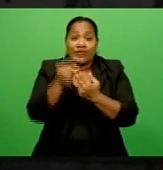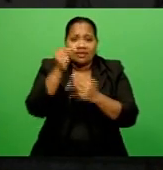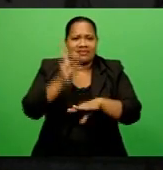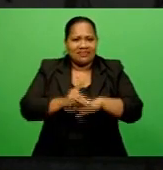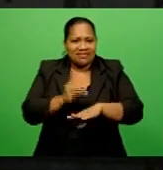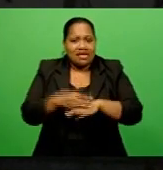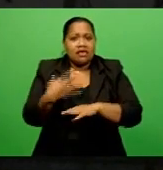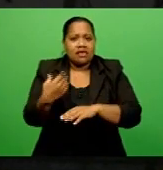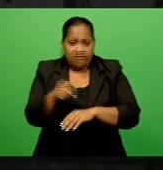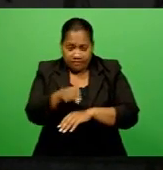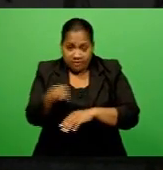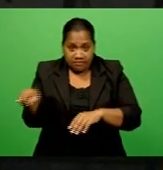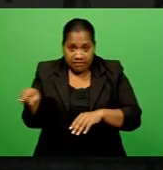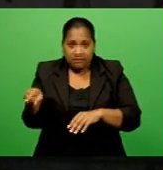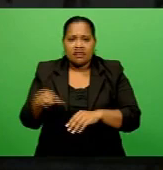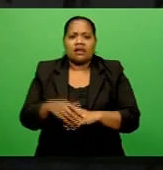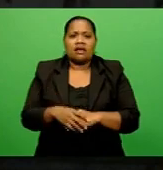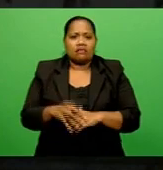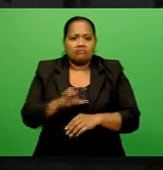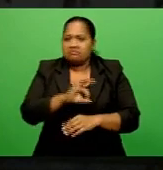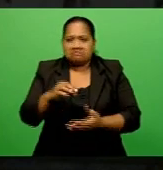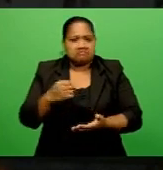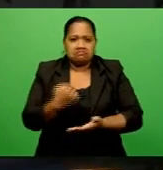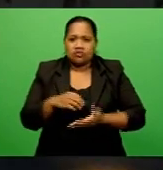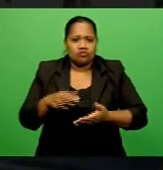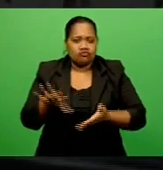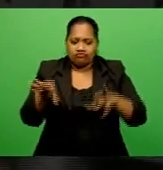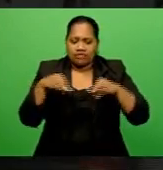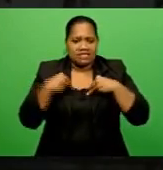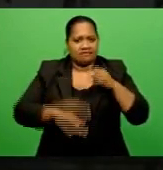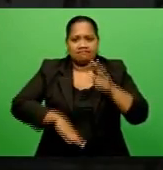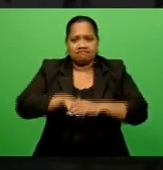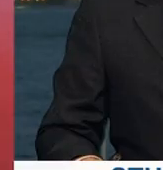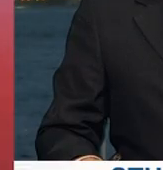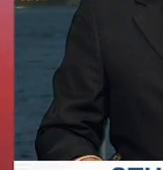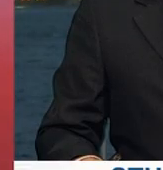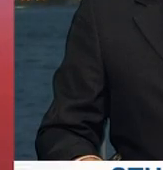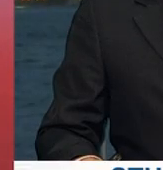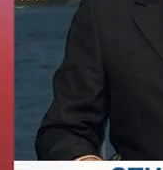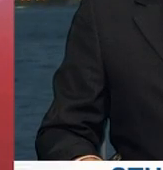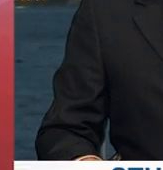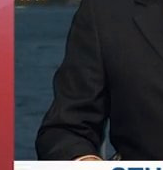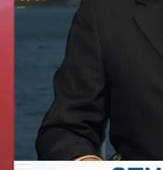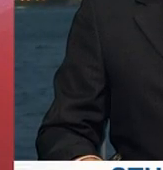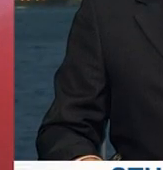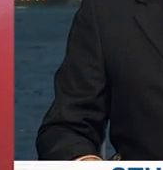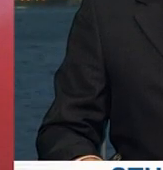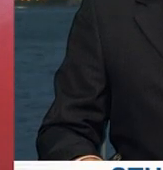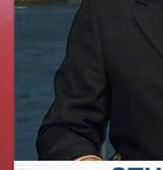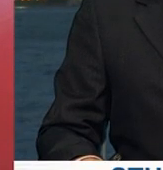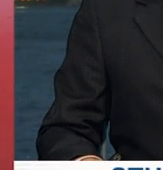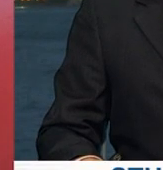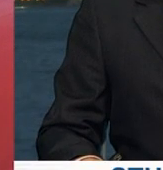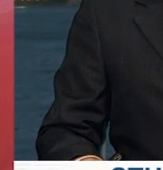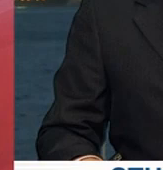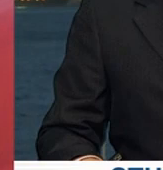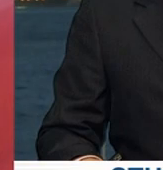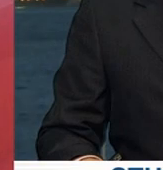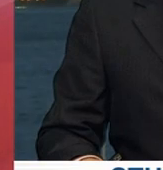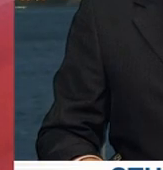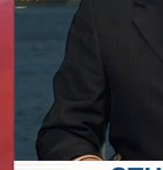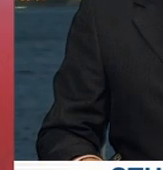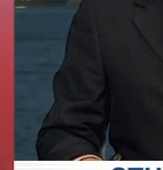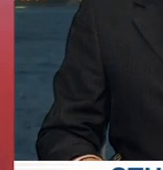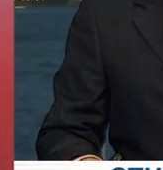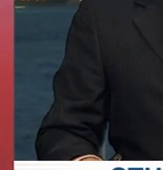in these affected areas are not receiving the full support they need. Josiah, are there any other organizations providing